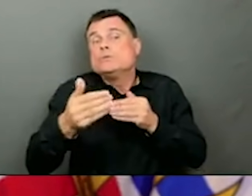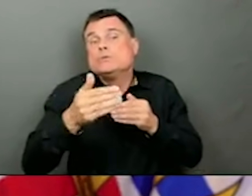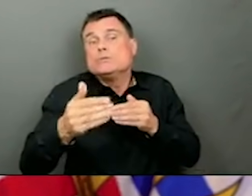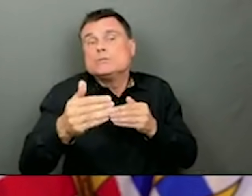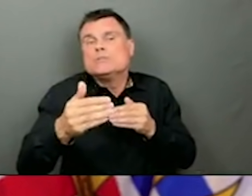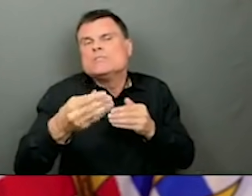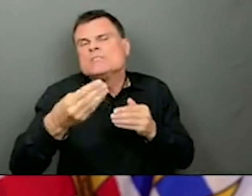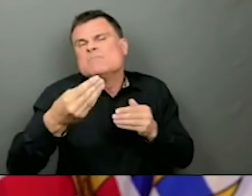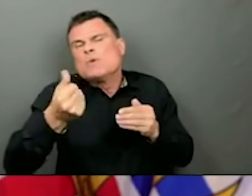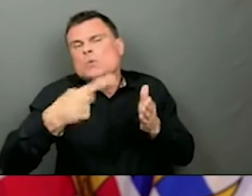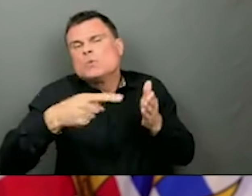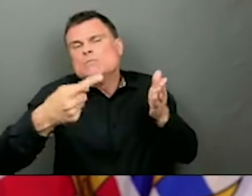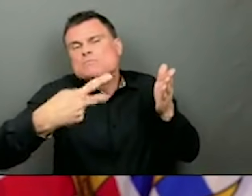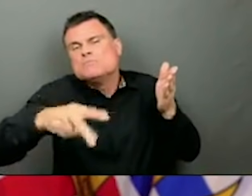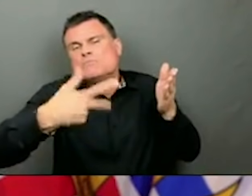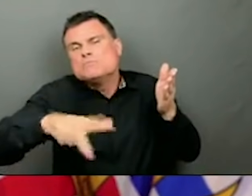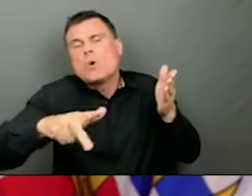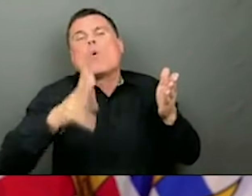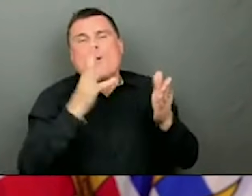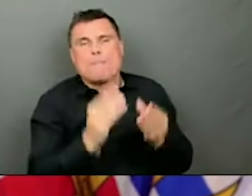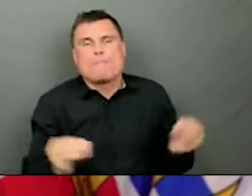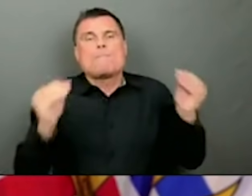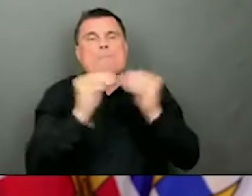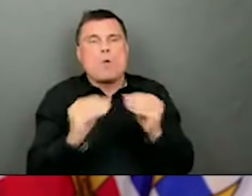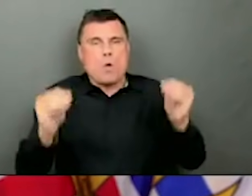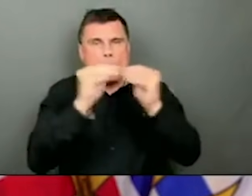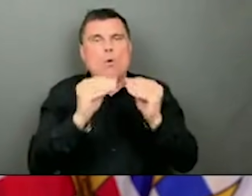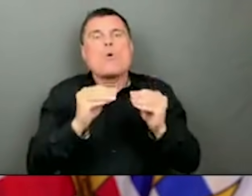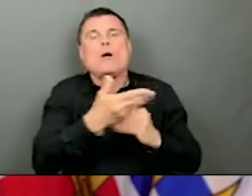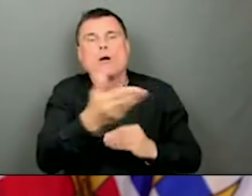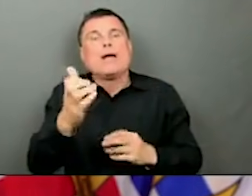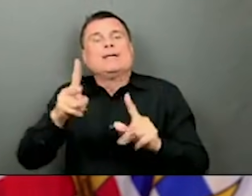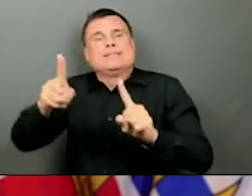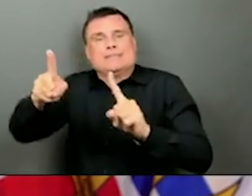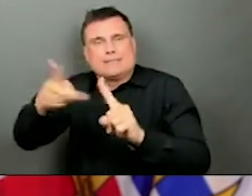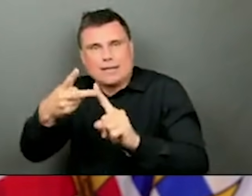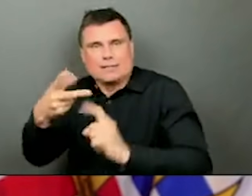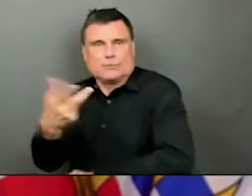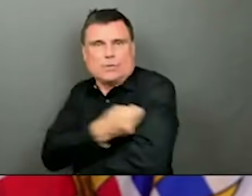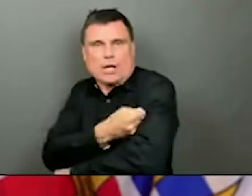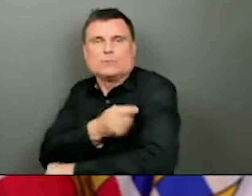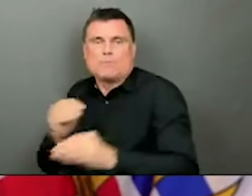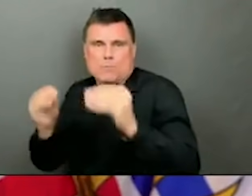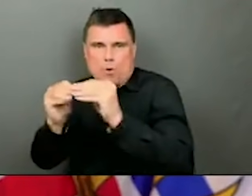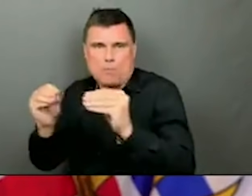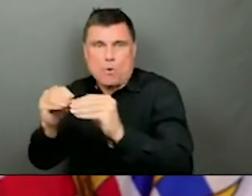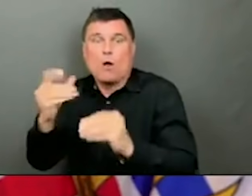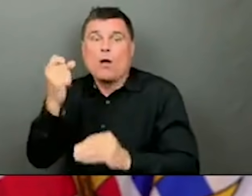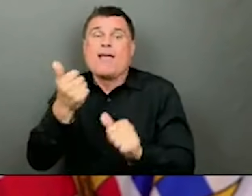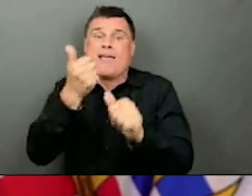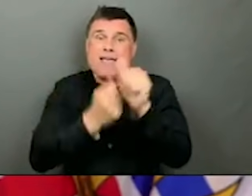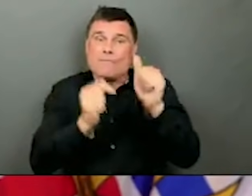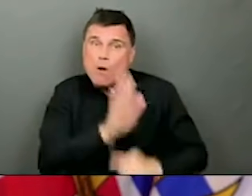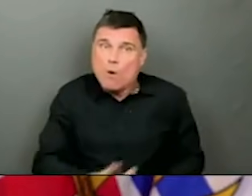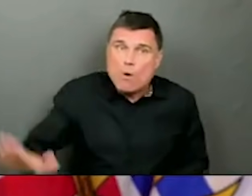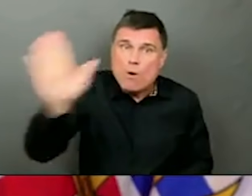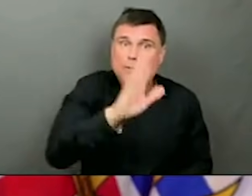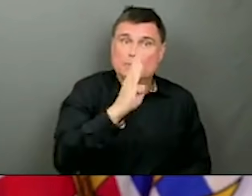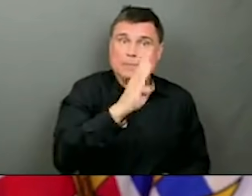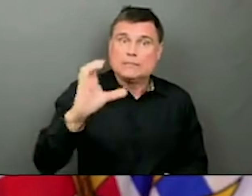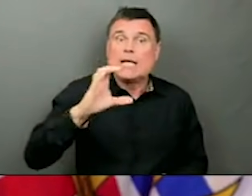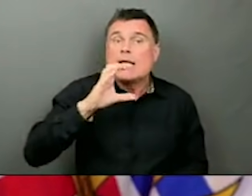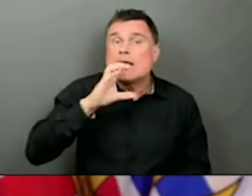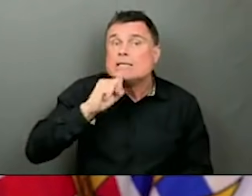with their dose 2. Everyone in BC now who is 18 years of age or older can register and book